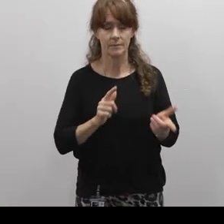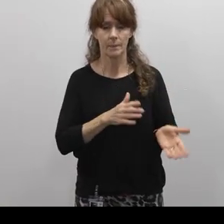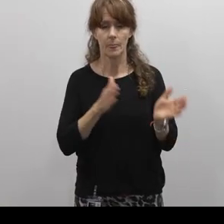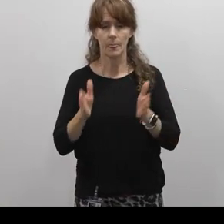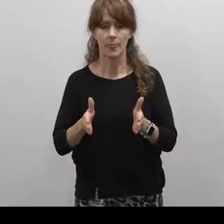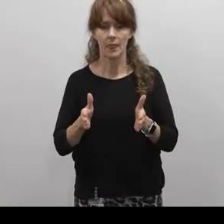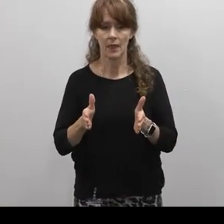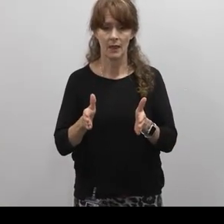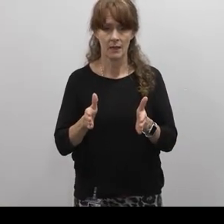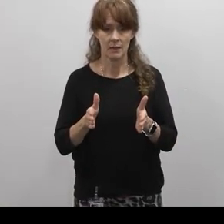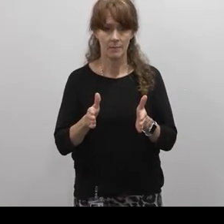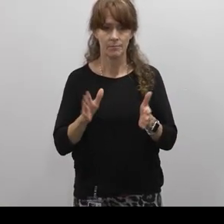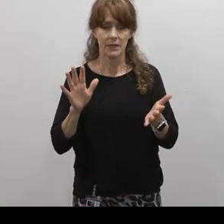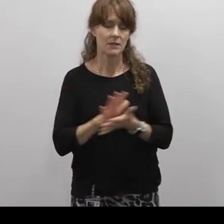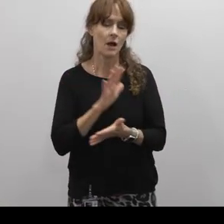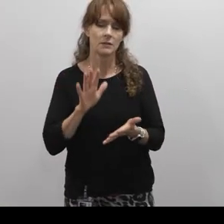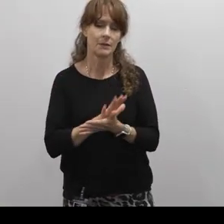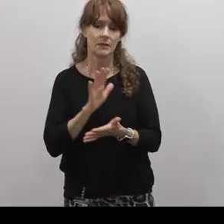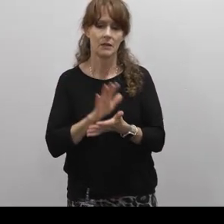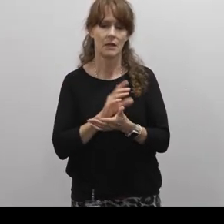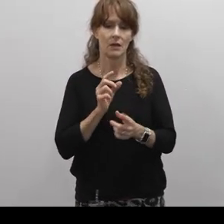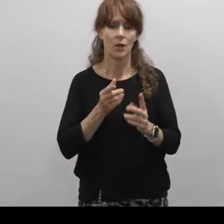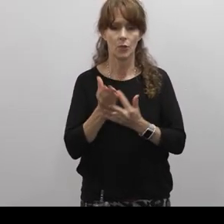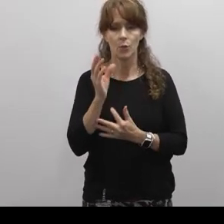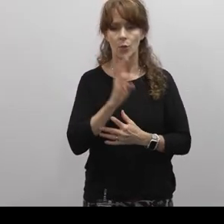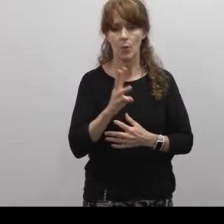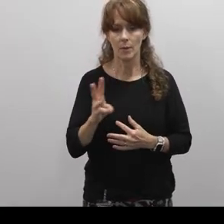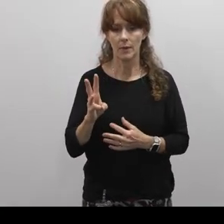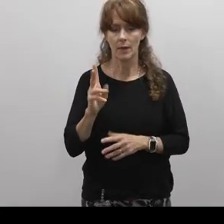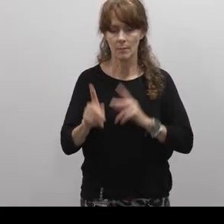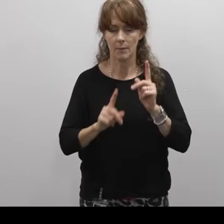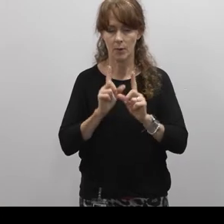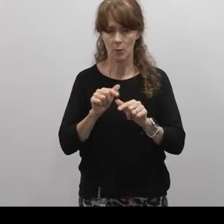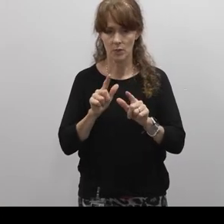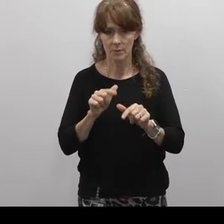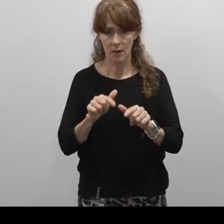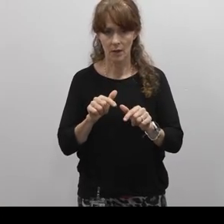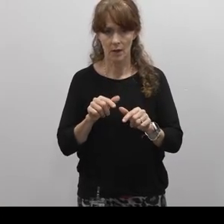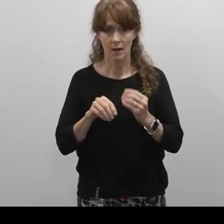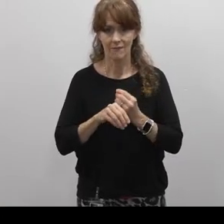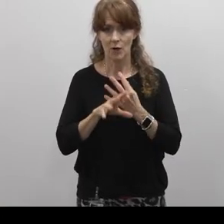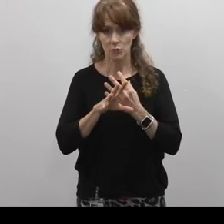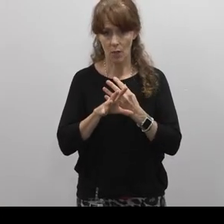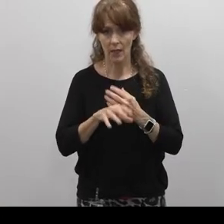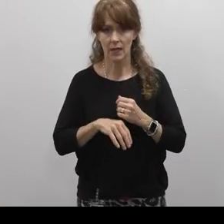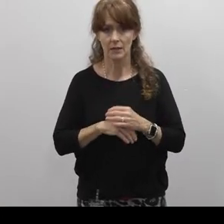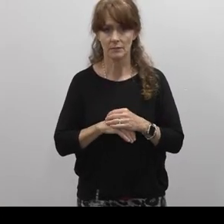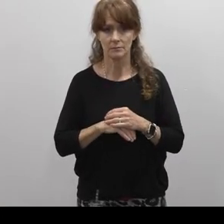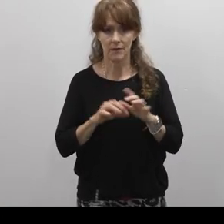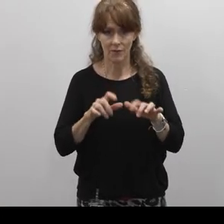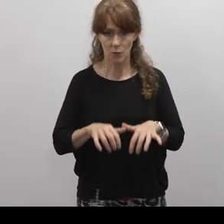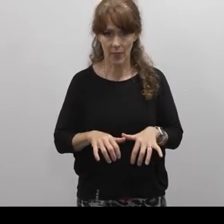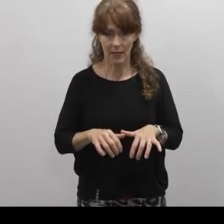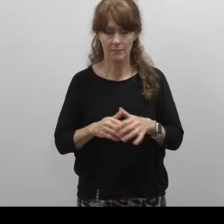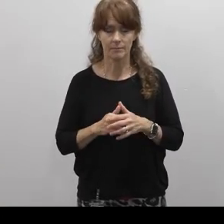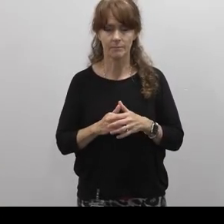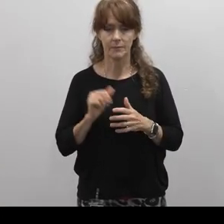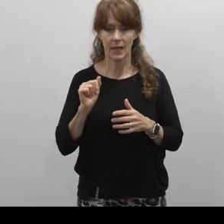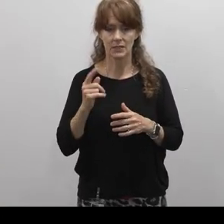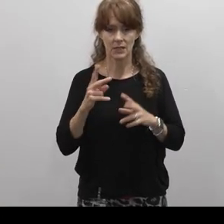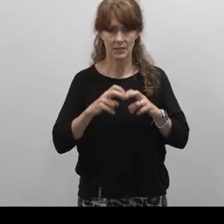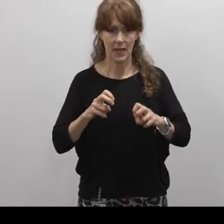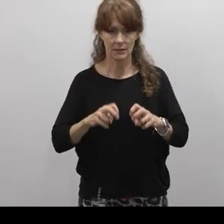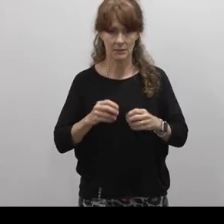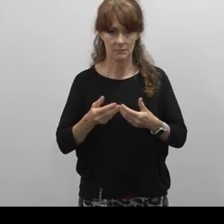of documentation through our website and those who are responding virtually. And this is the analysis that AJ offers back to